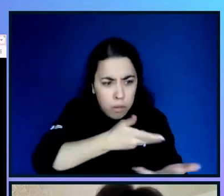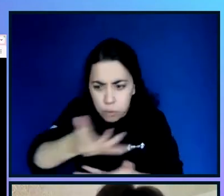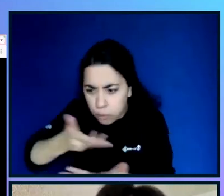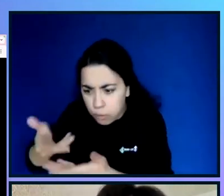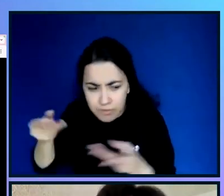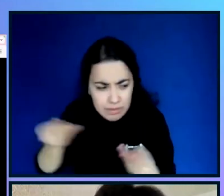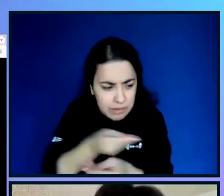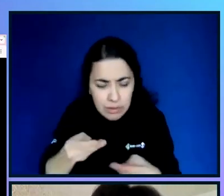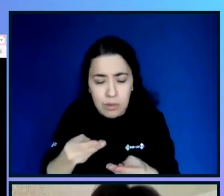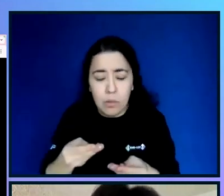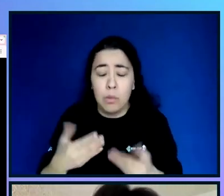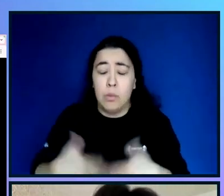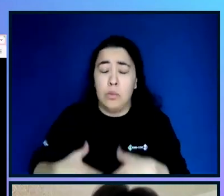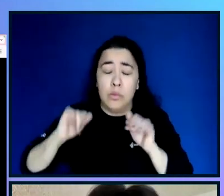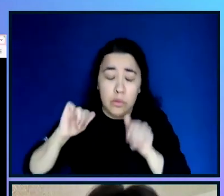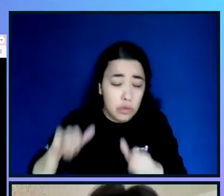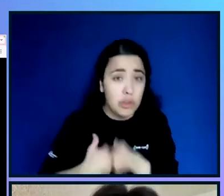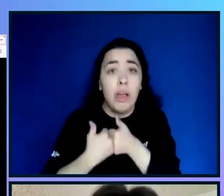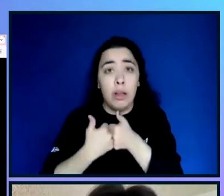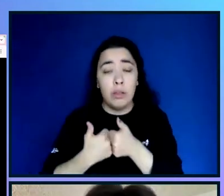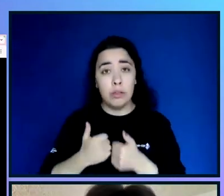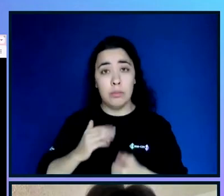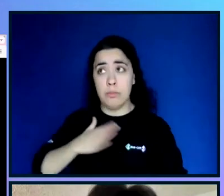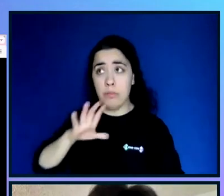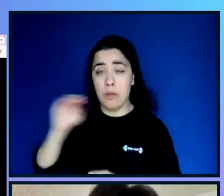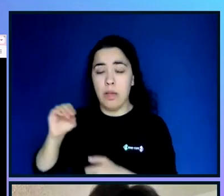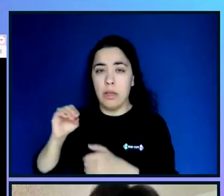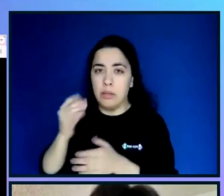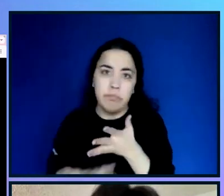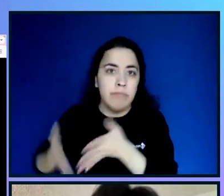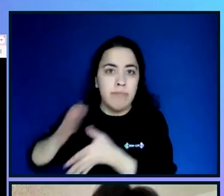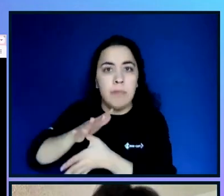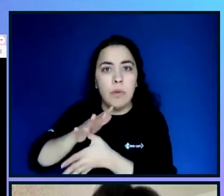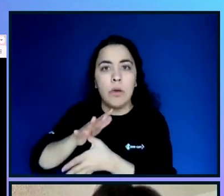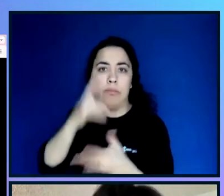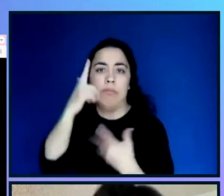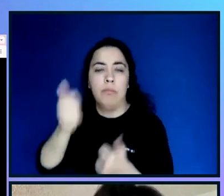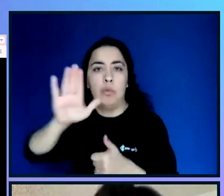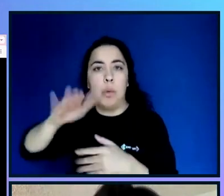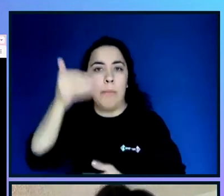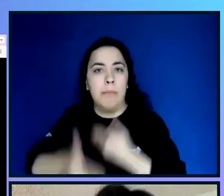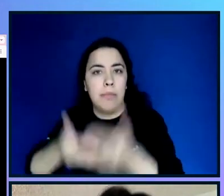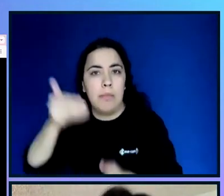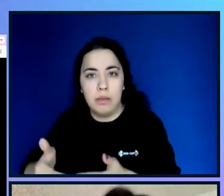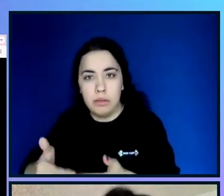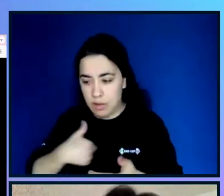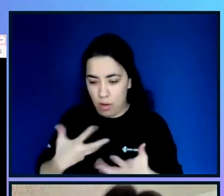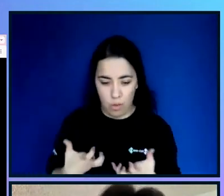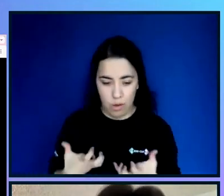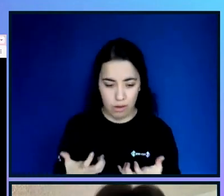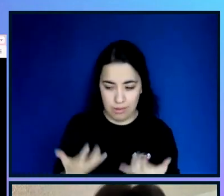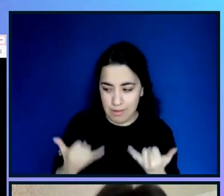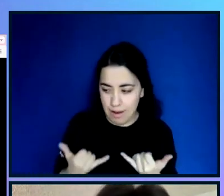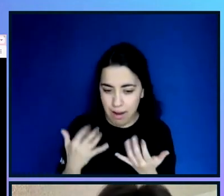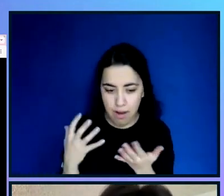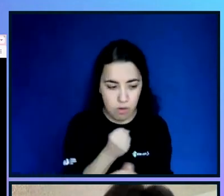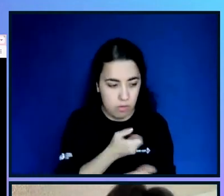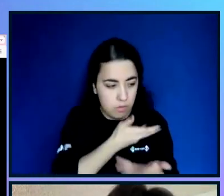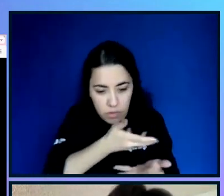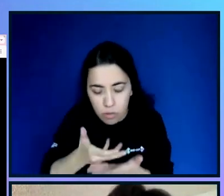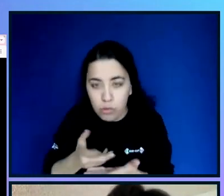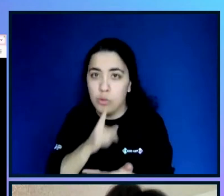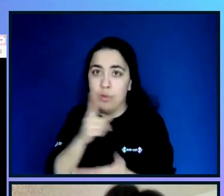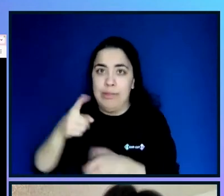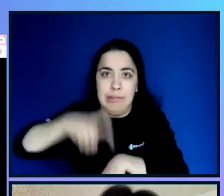overcome in a company that prioritizes asynchronous communication. And so I want to share the benefits of real-time